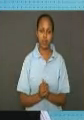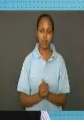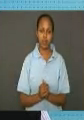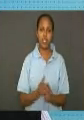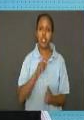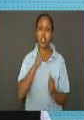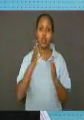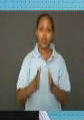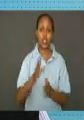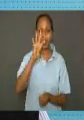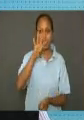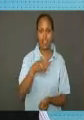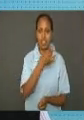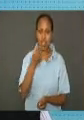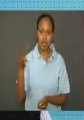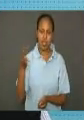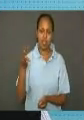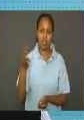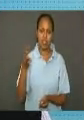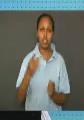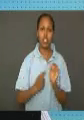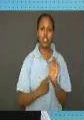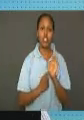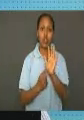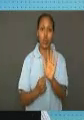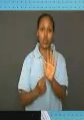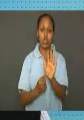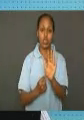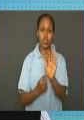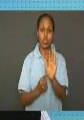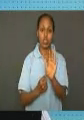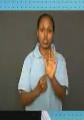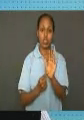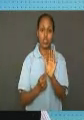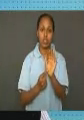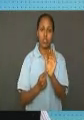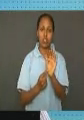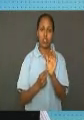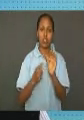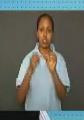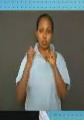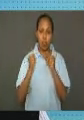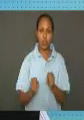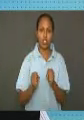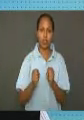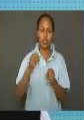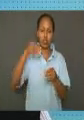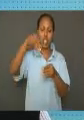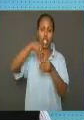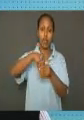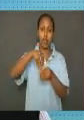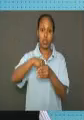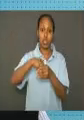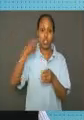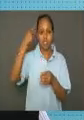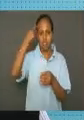A truth table shows all of the possible inputs